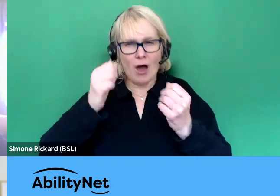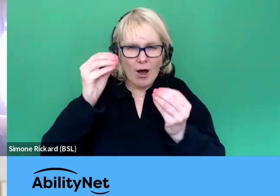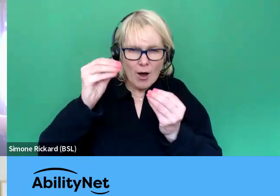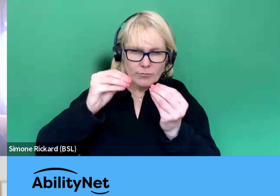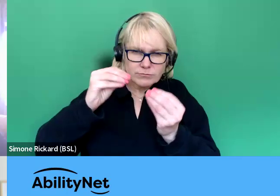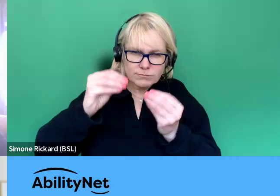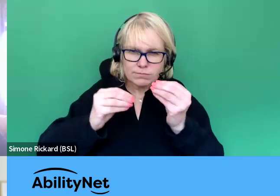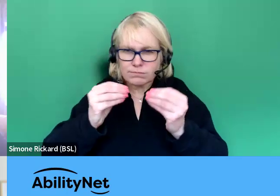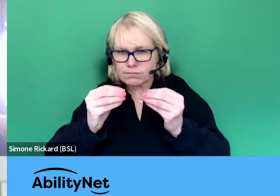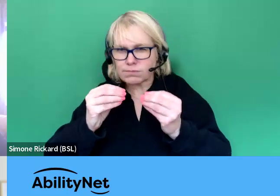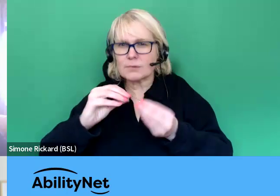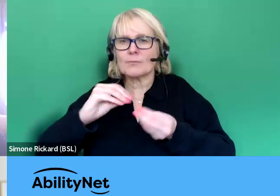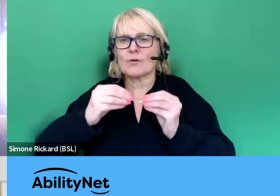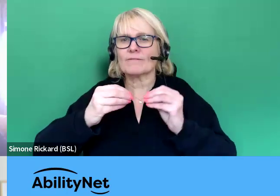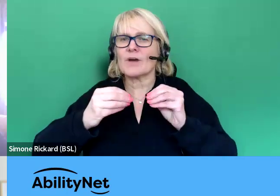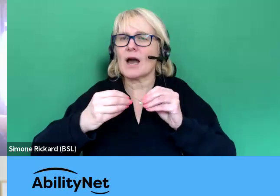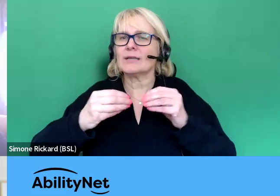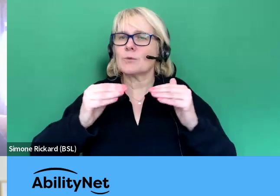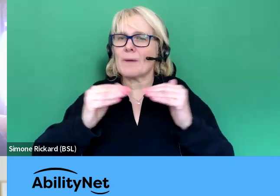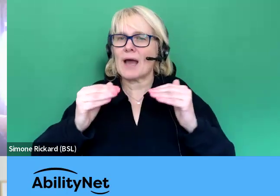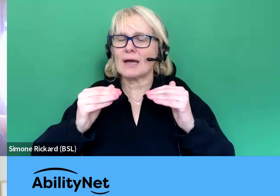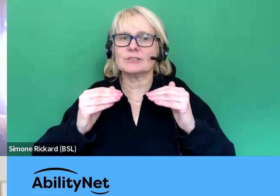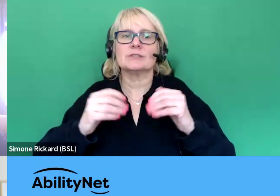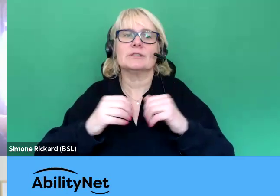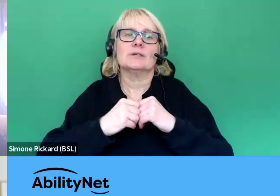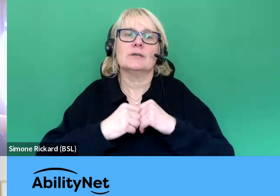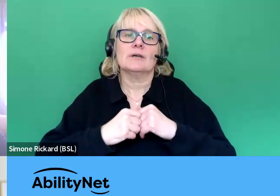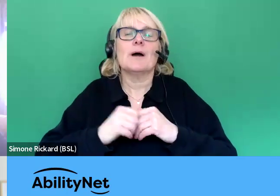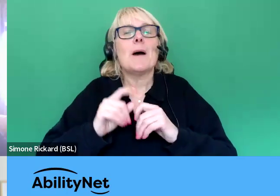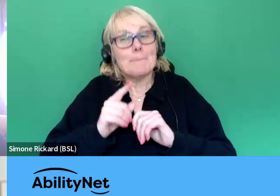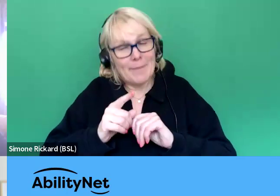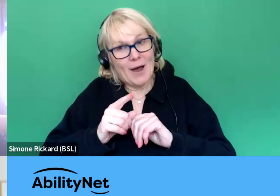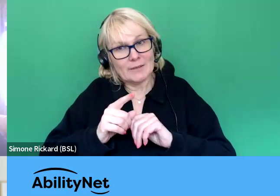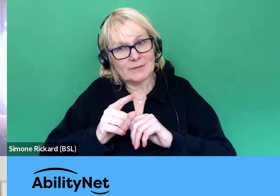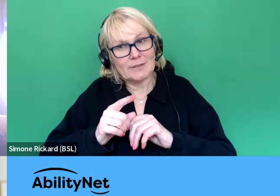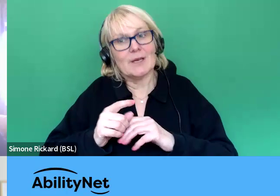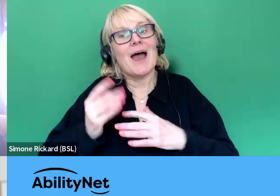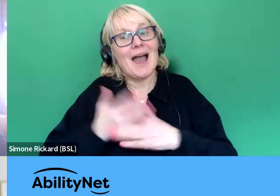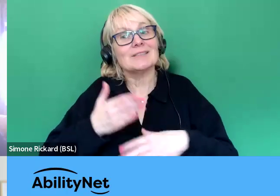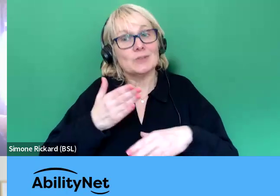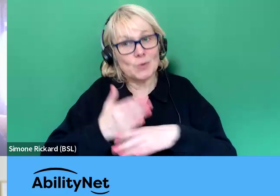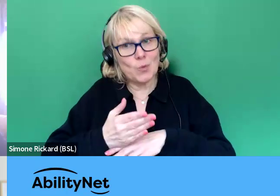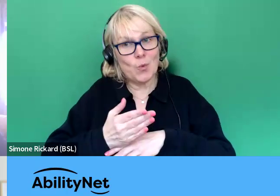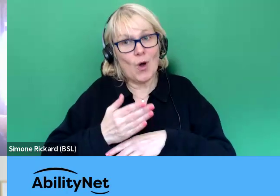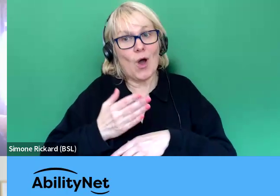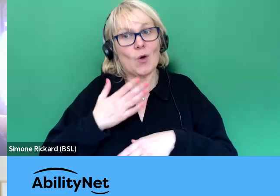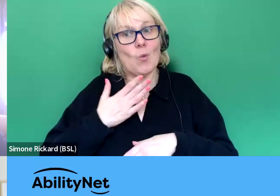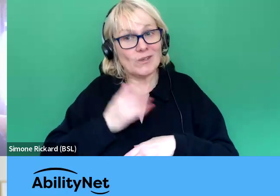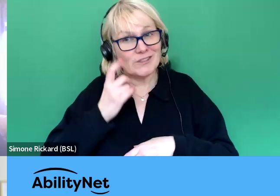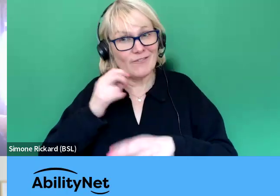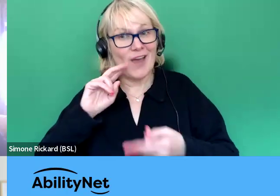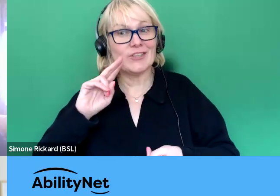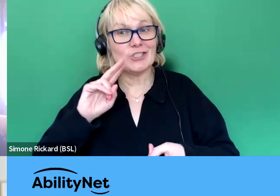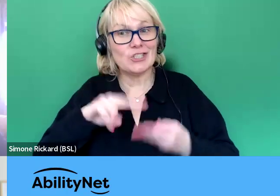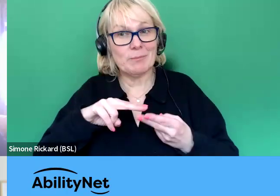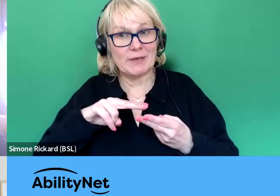you use your car for work. But Access to Work also always looks for the most cost-efficient solutions. So if you want to modify